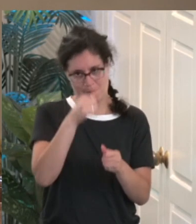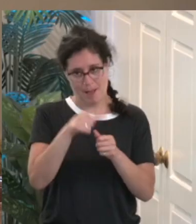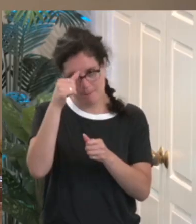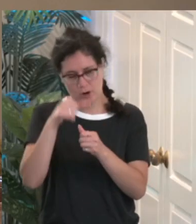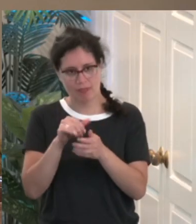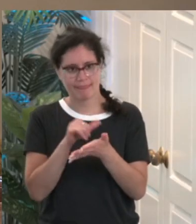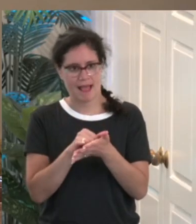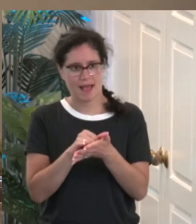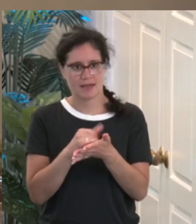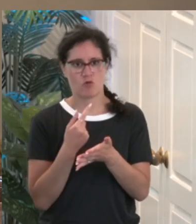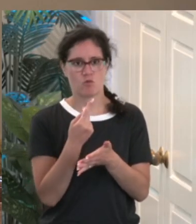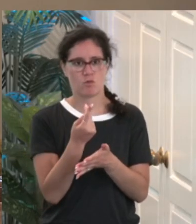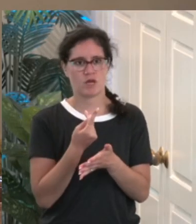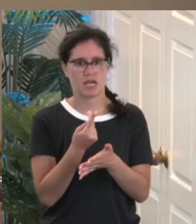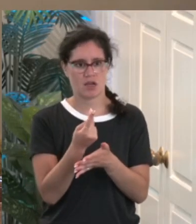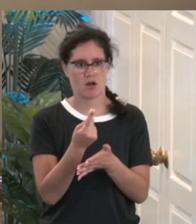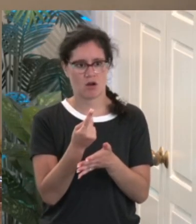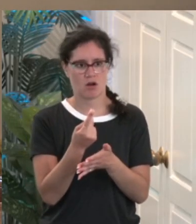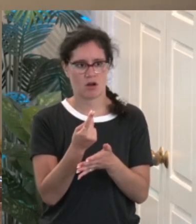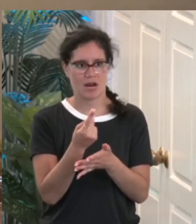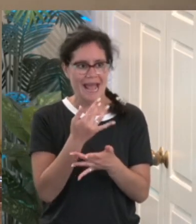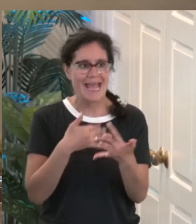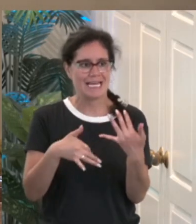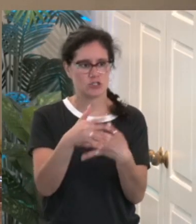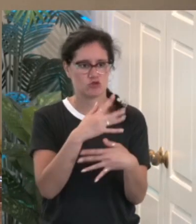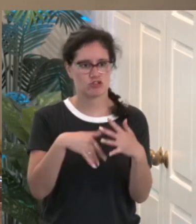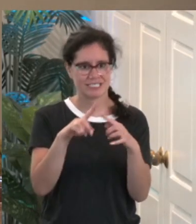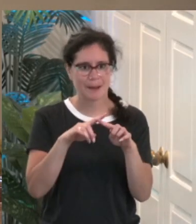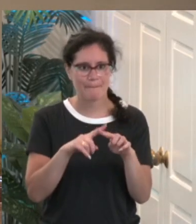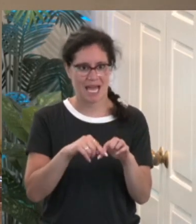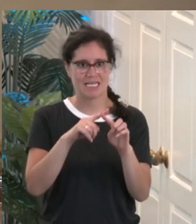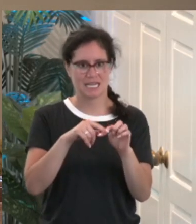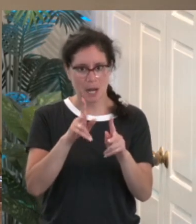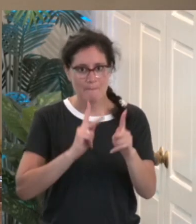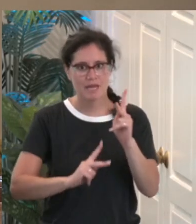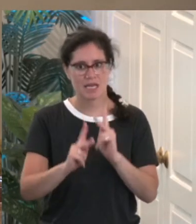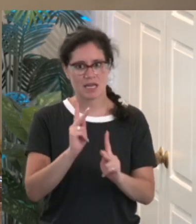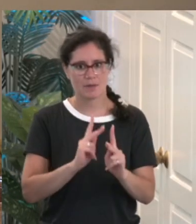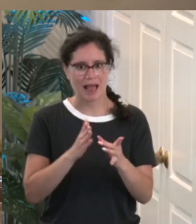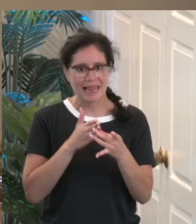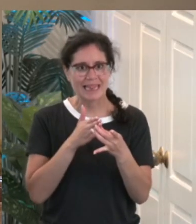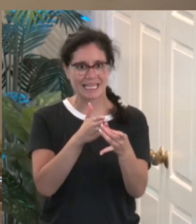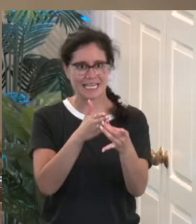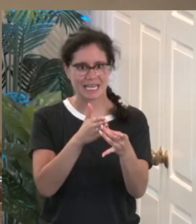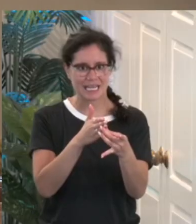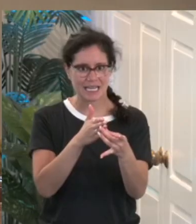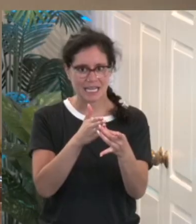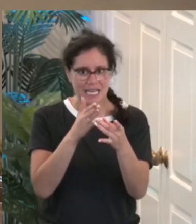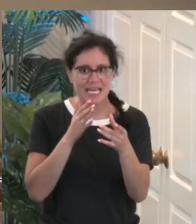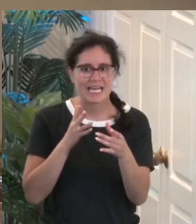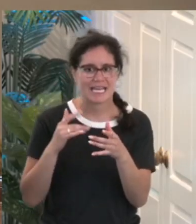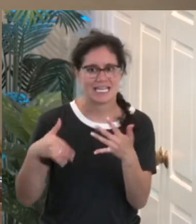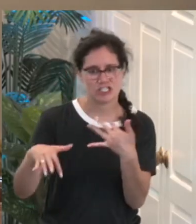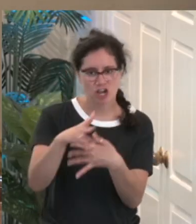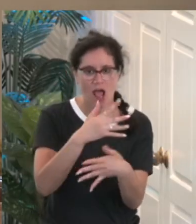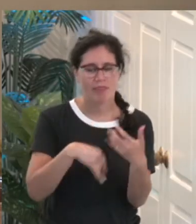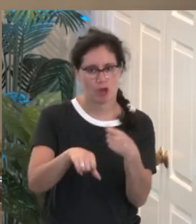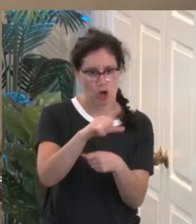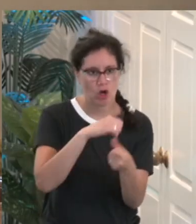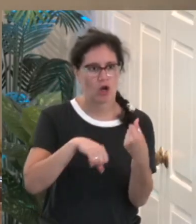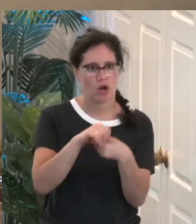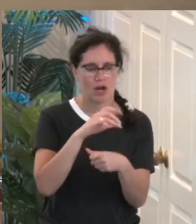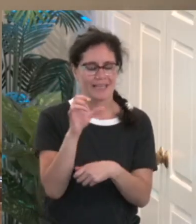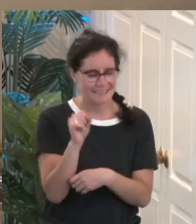that we are interdependent people. We need each other. This is not about, yes, thank